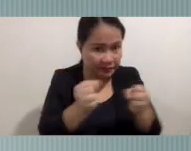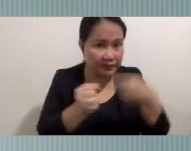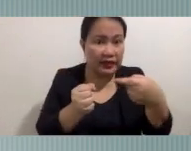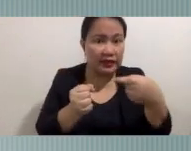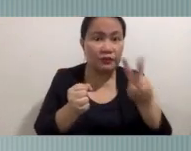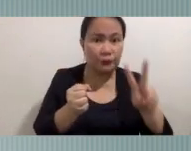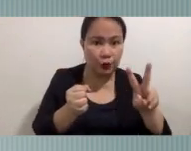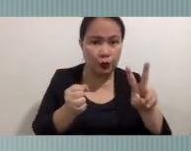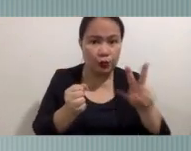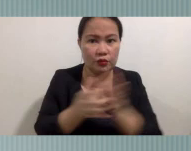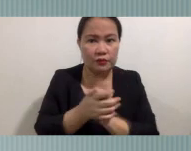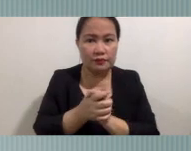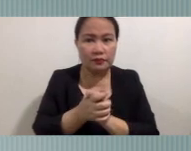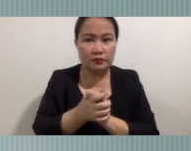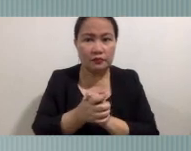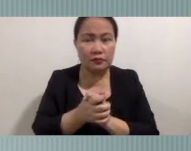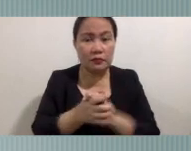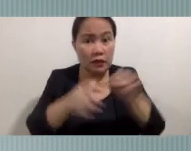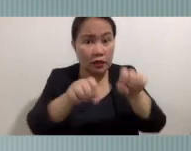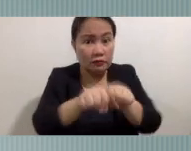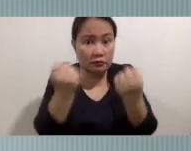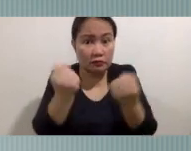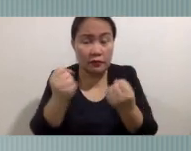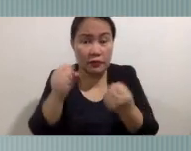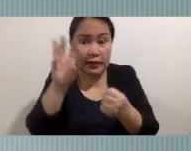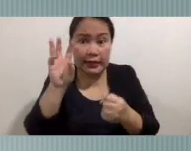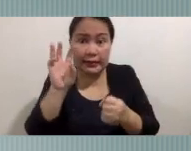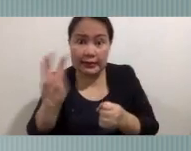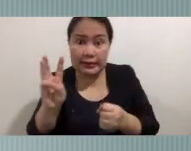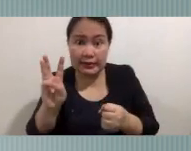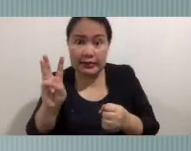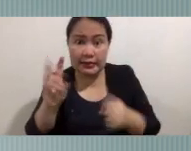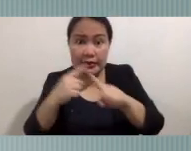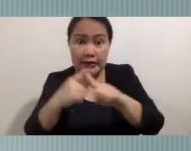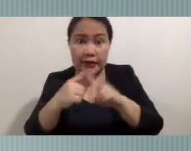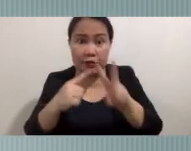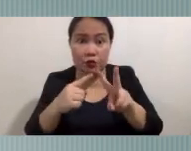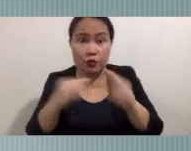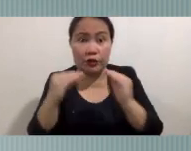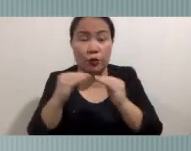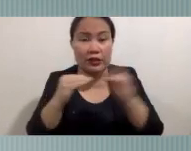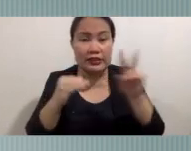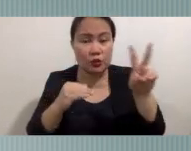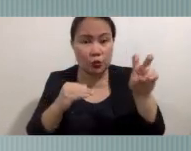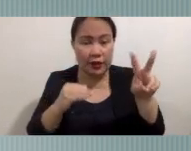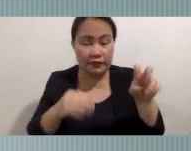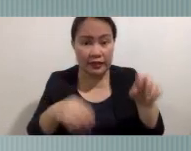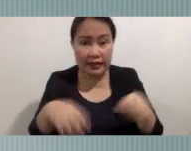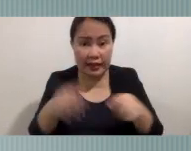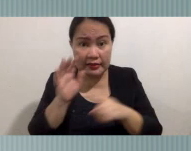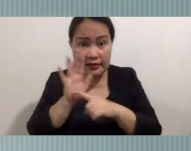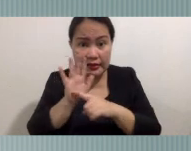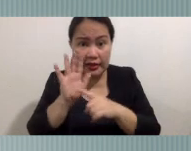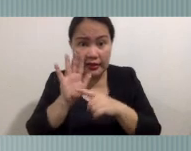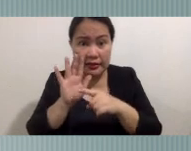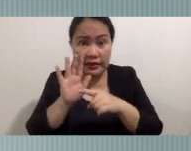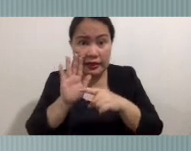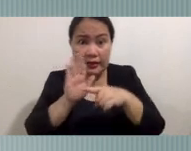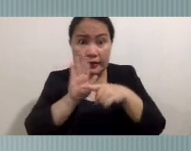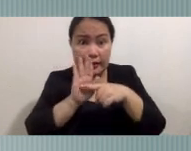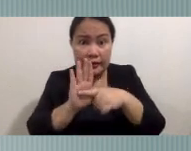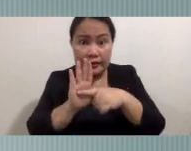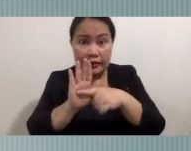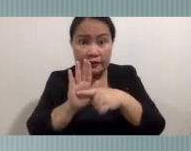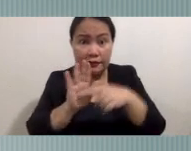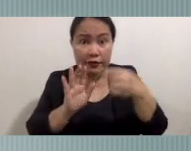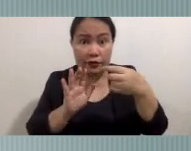positive. Alright? And then, dapat yung product nito, yung factors nito,